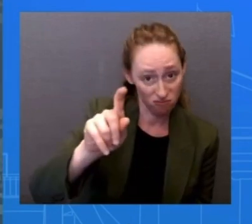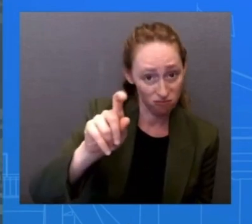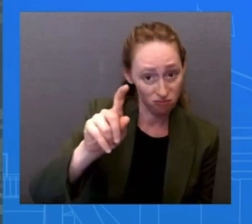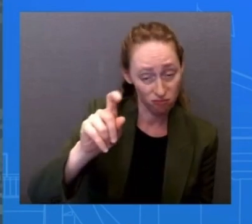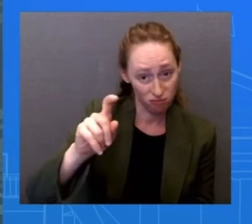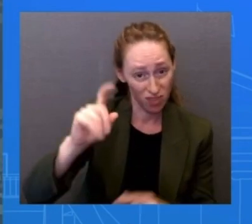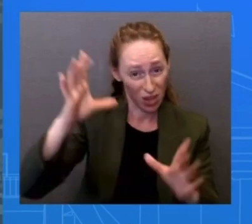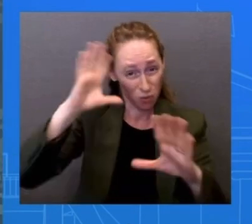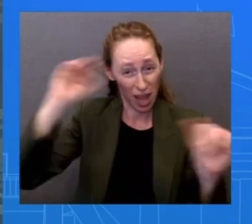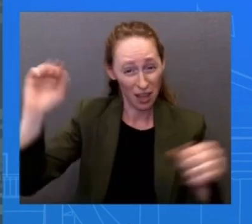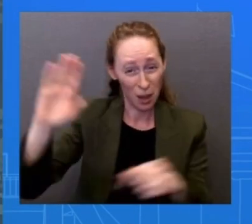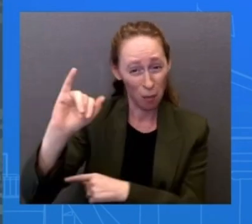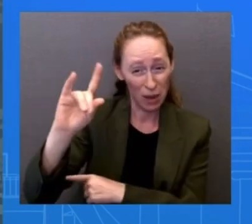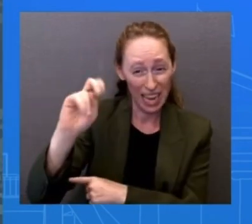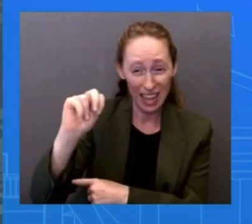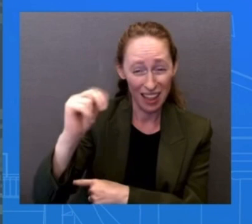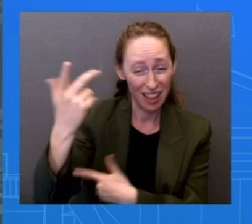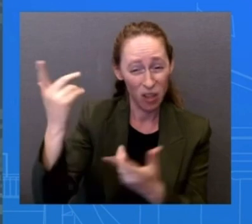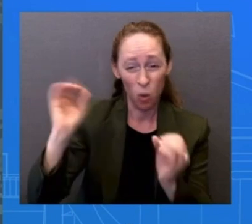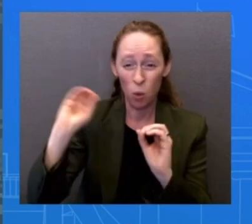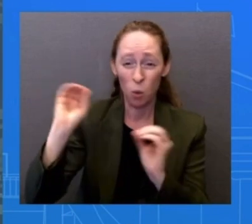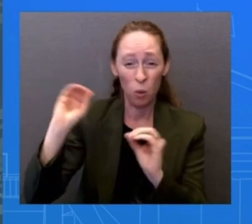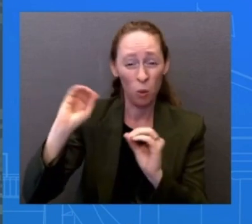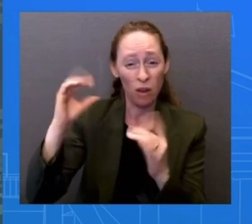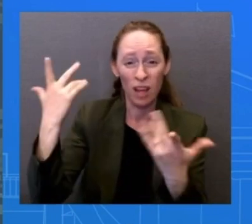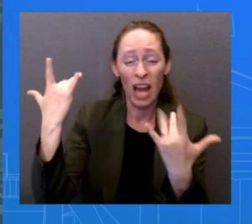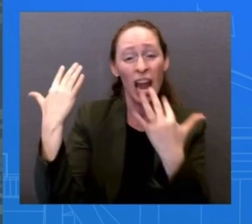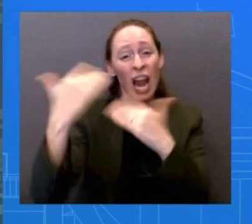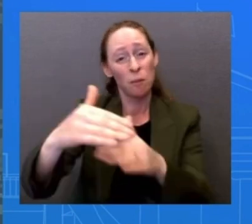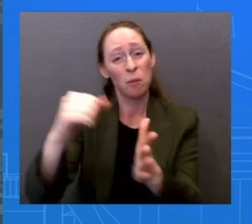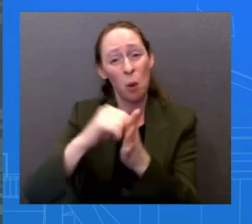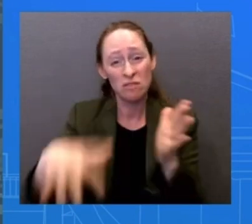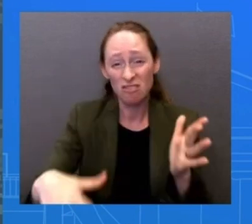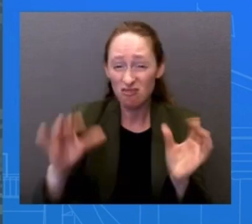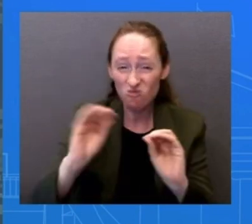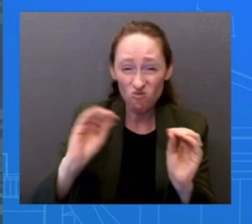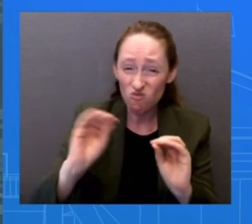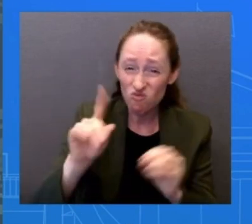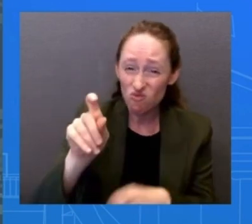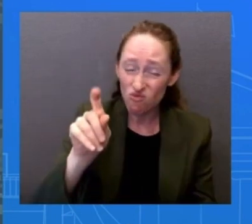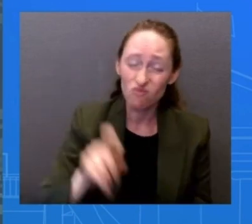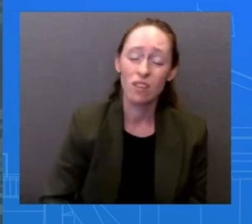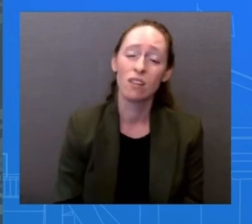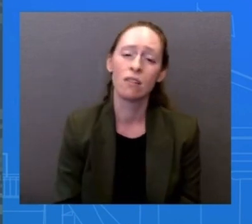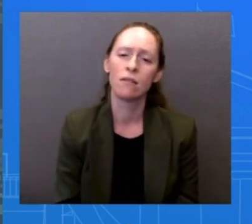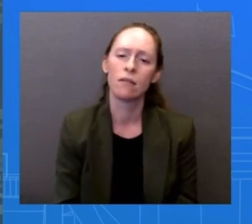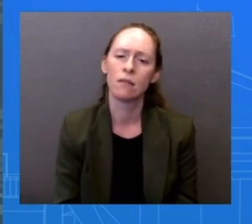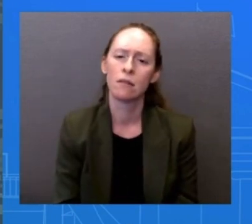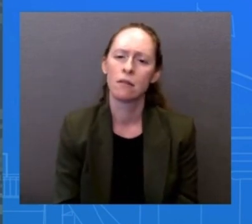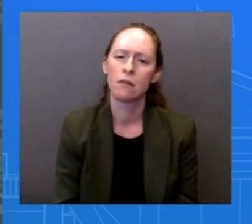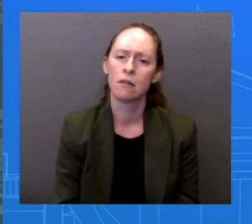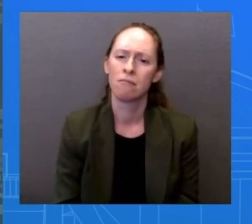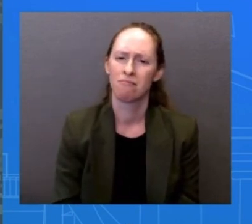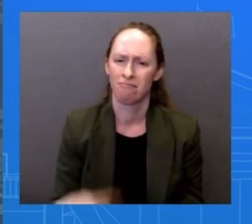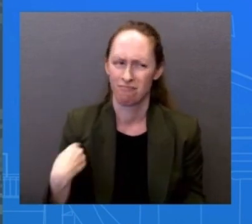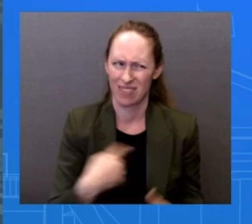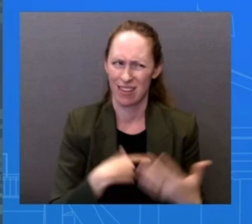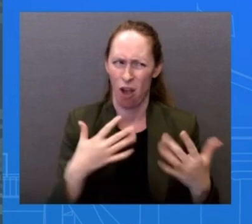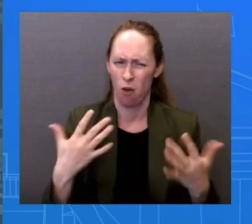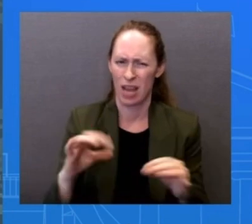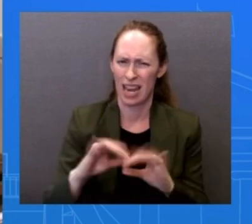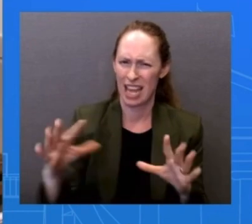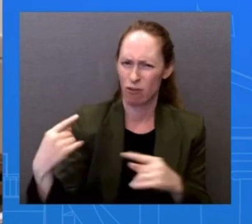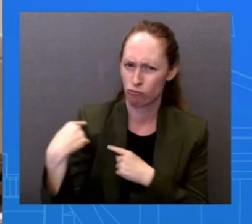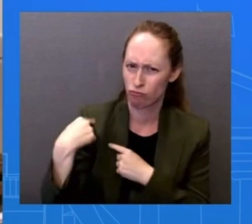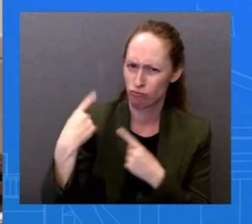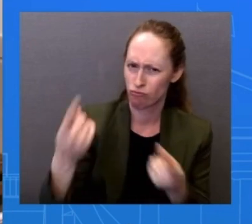been very, very clear here. Since you're talking about my topper, I was talking specifically about Senator Lindsey Graham. And your